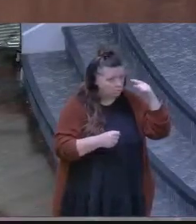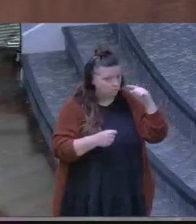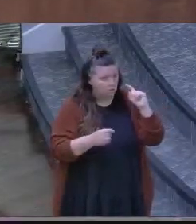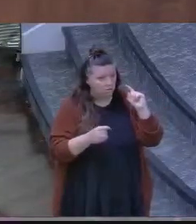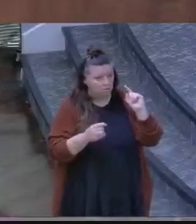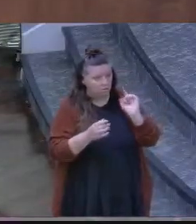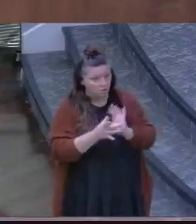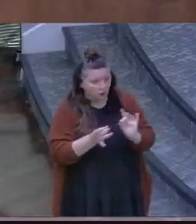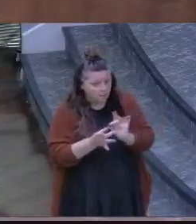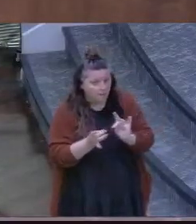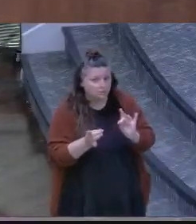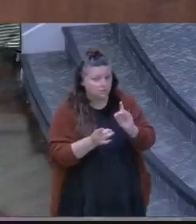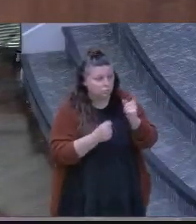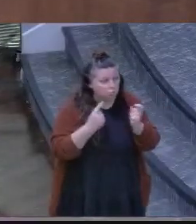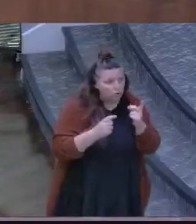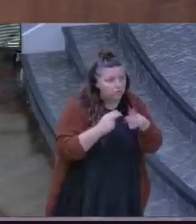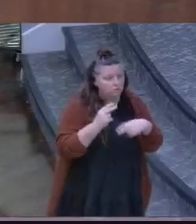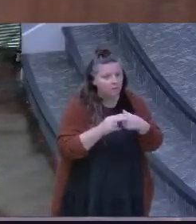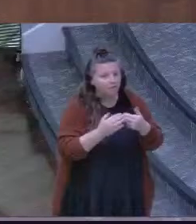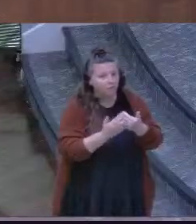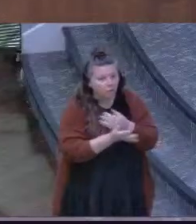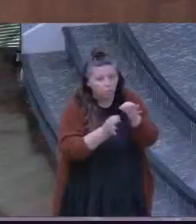new language?